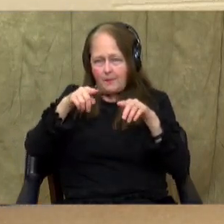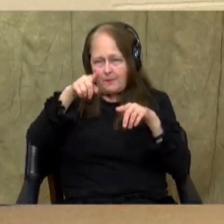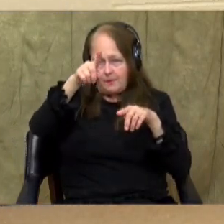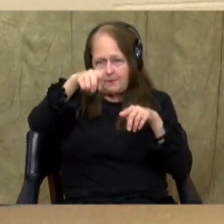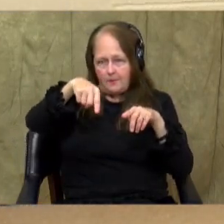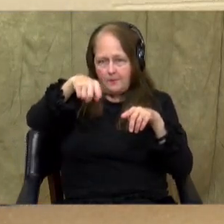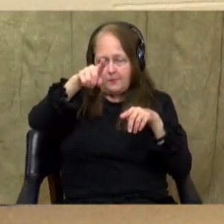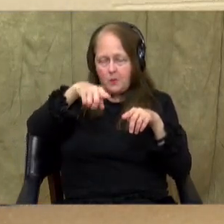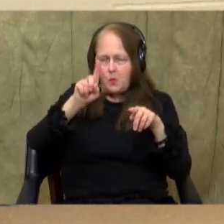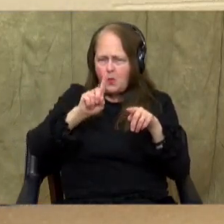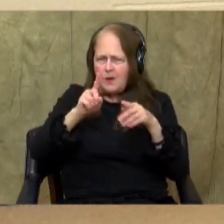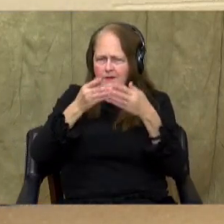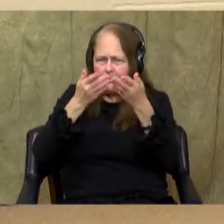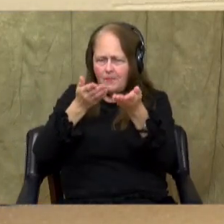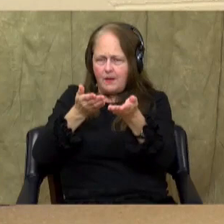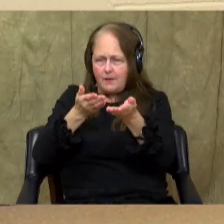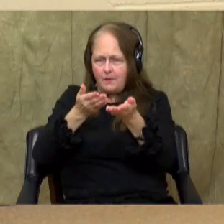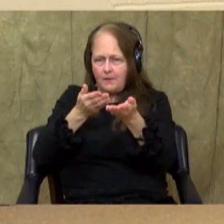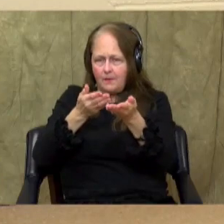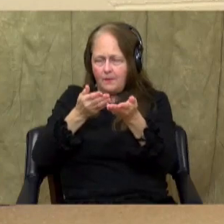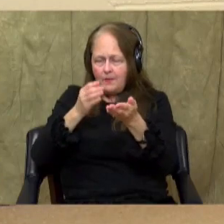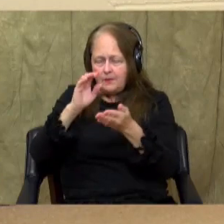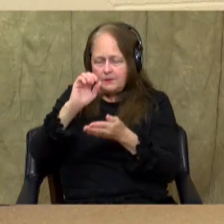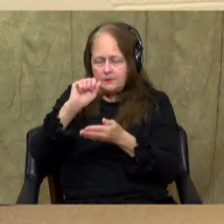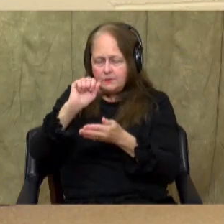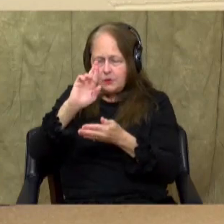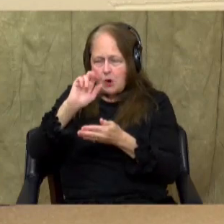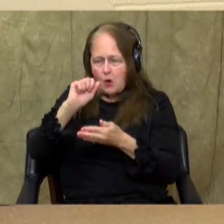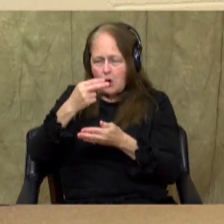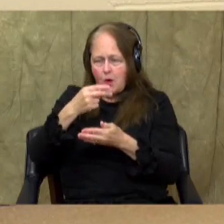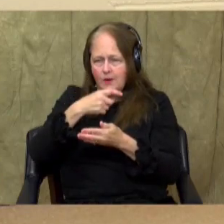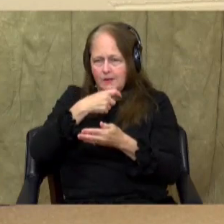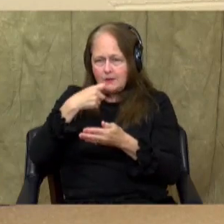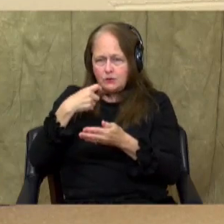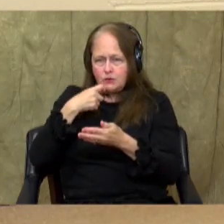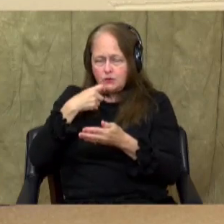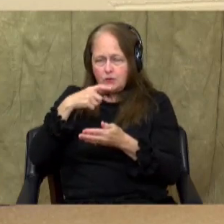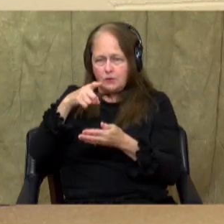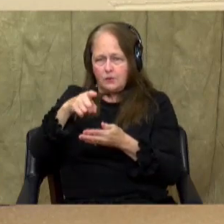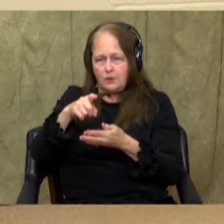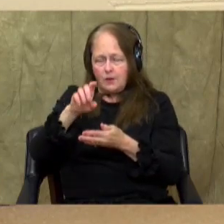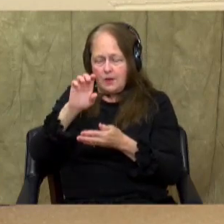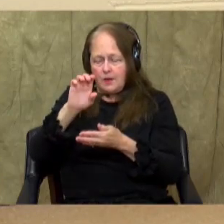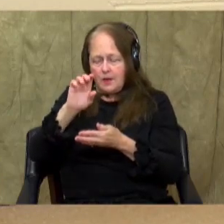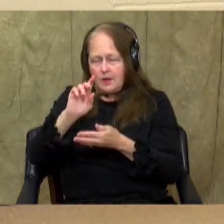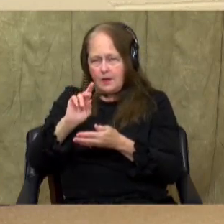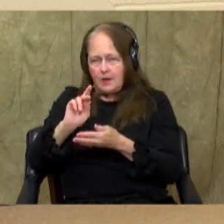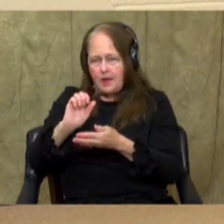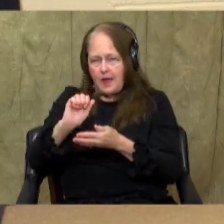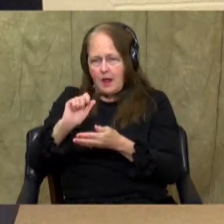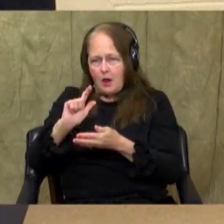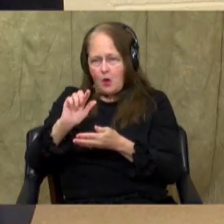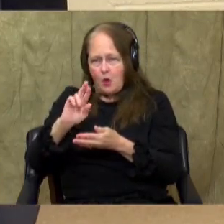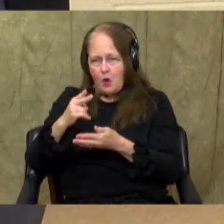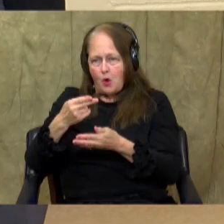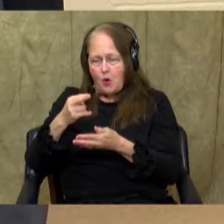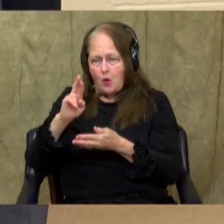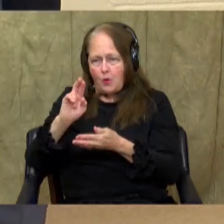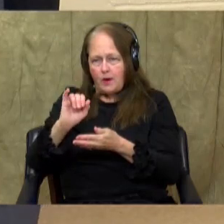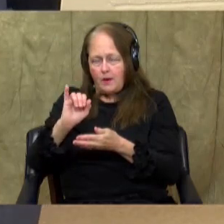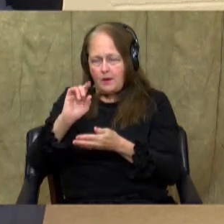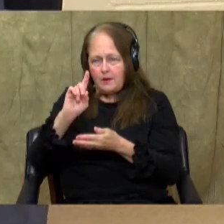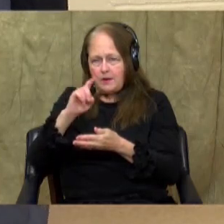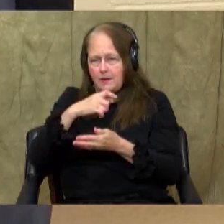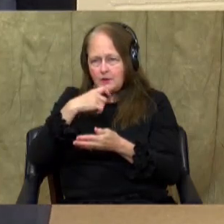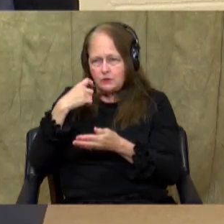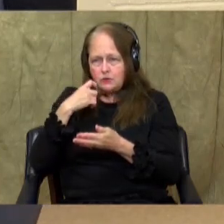in that blank area. Well, that's the Sahara Desert. What's down here? The Kalahari Desert, the Namib Desert. Does that make sense to